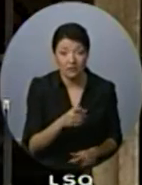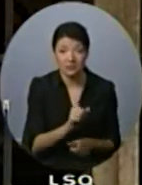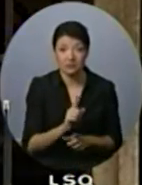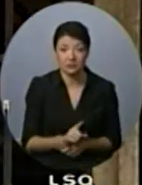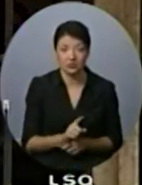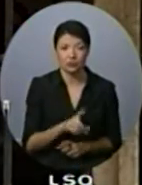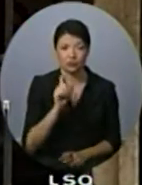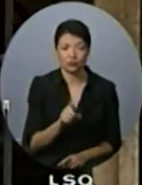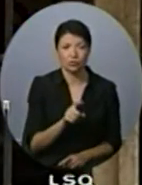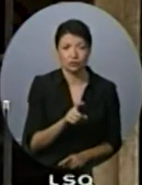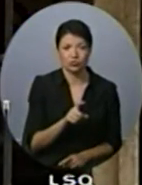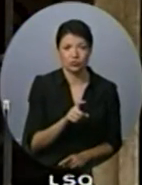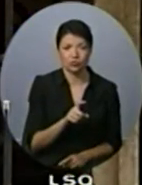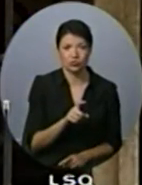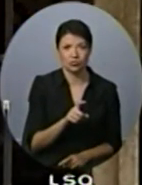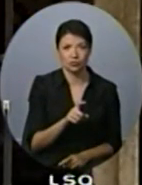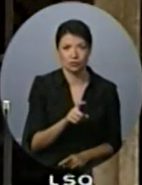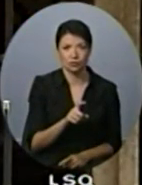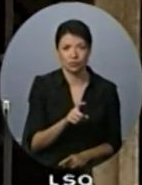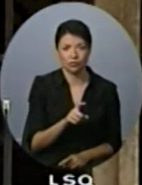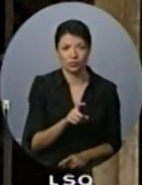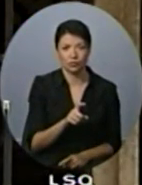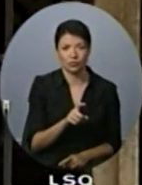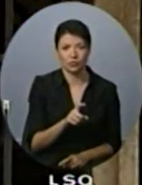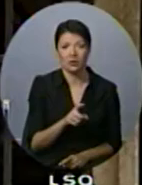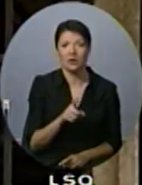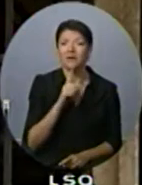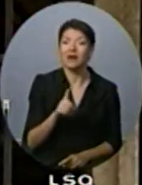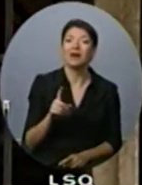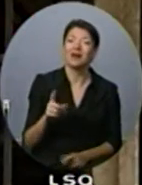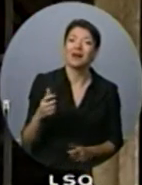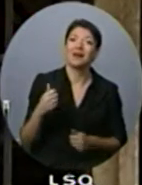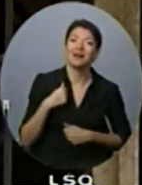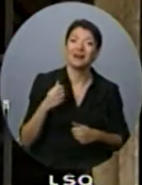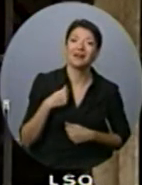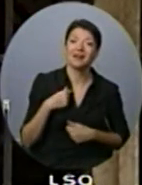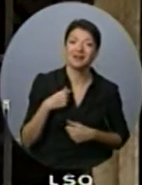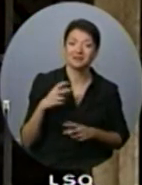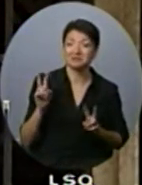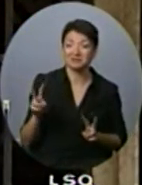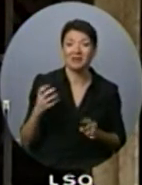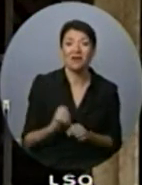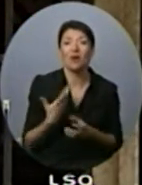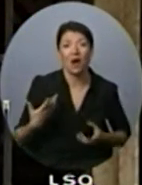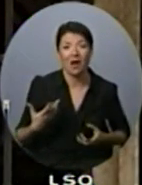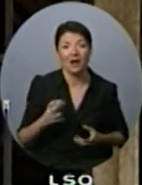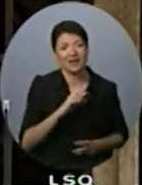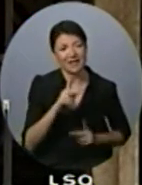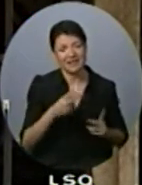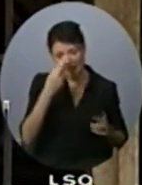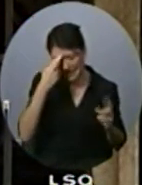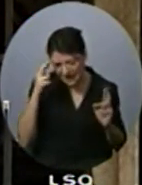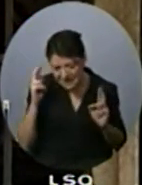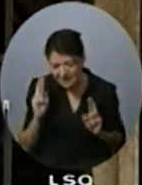hero. Mr. Speaker, it is our duty as Canadians to show respect and honour the sacrifices of those who served and those who continue to serve our